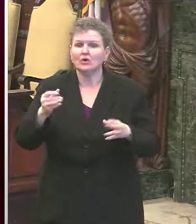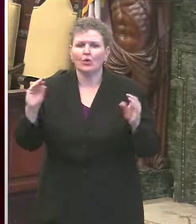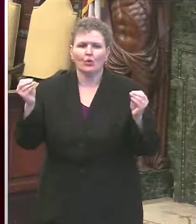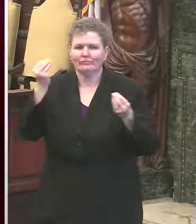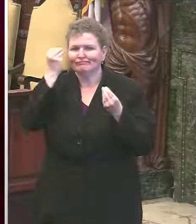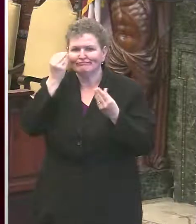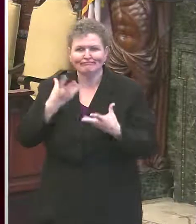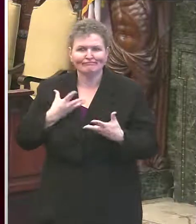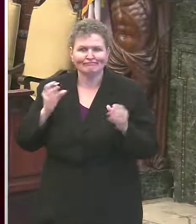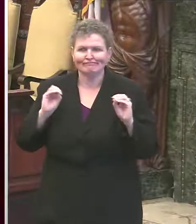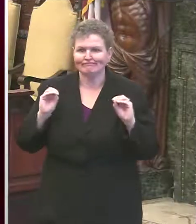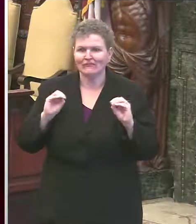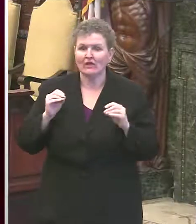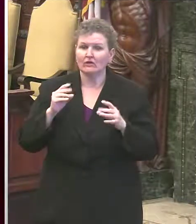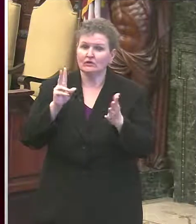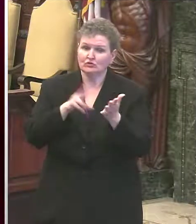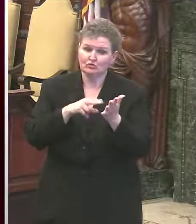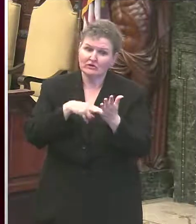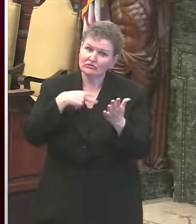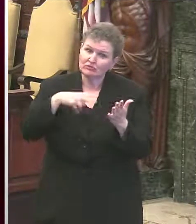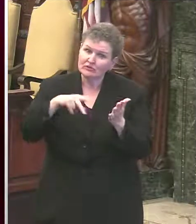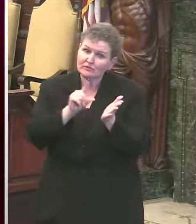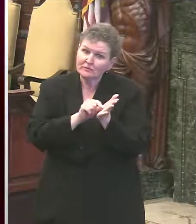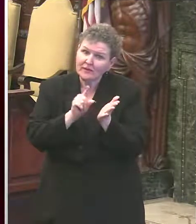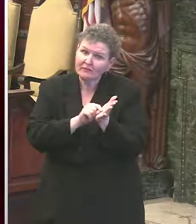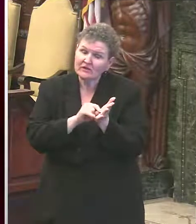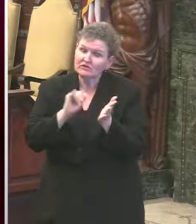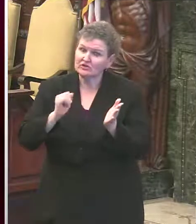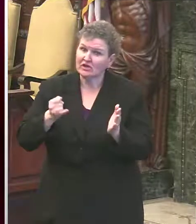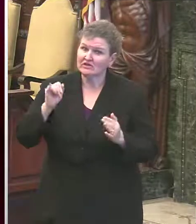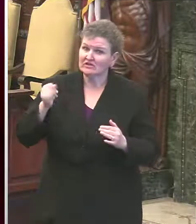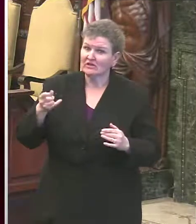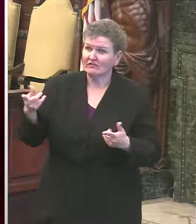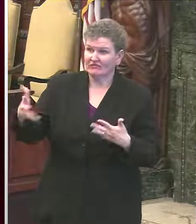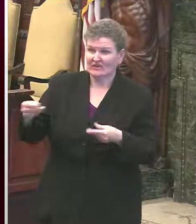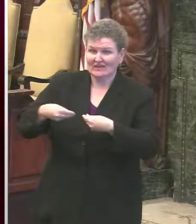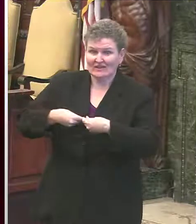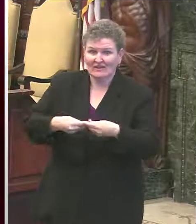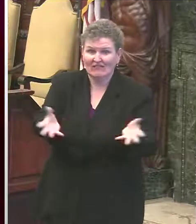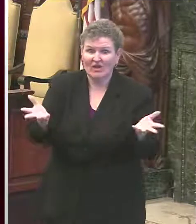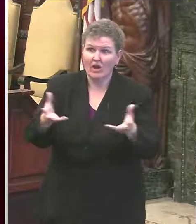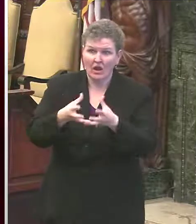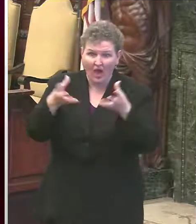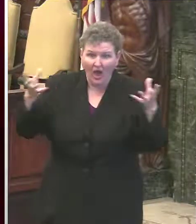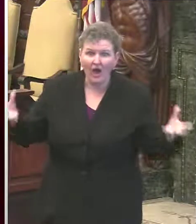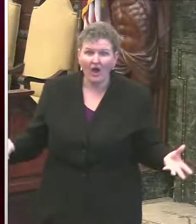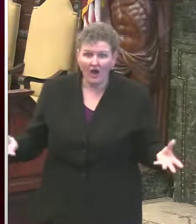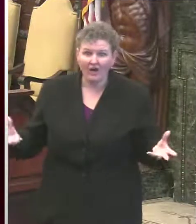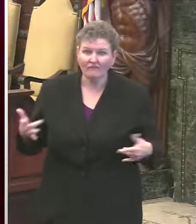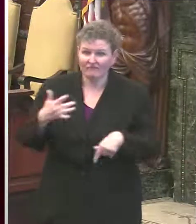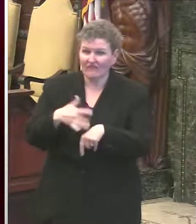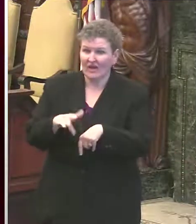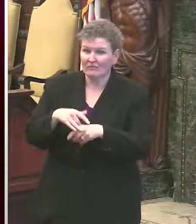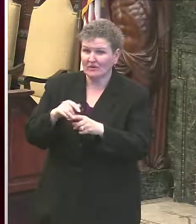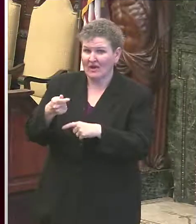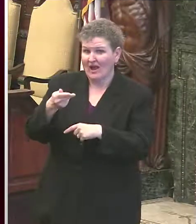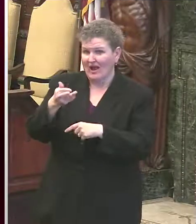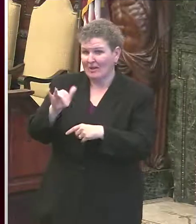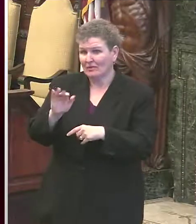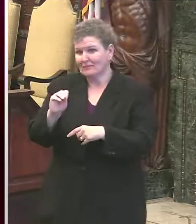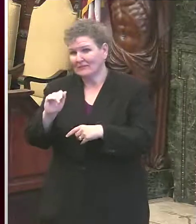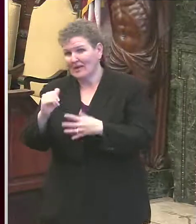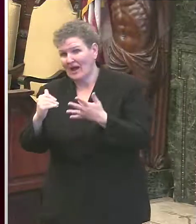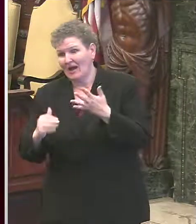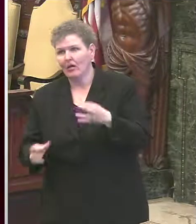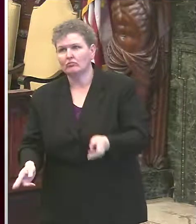I'm reading in the papers that they say that there might be a lot of Johnson & Johnson vaccine available sometime in April and May, and I'm hopeful that that's the